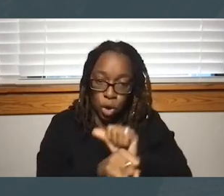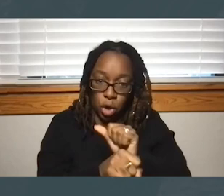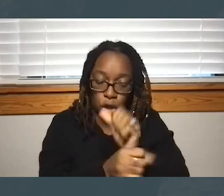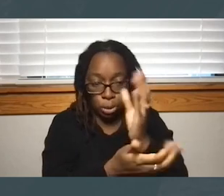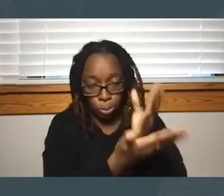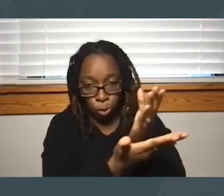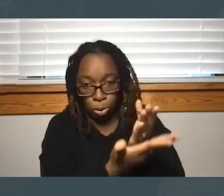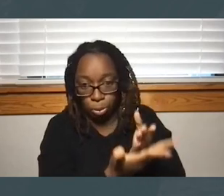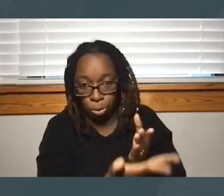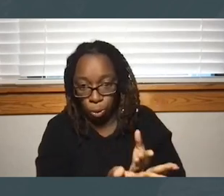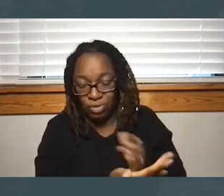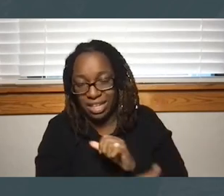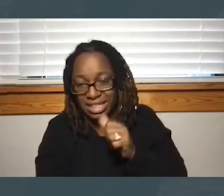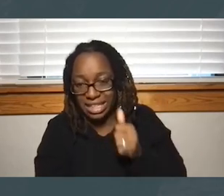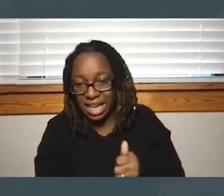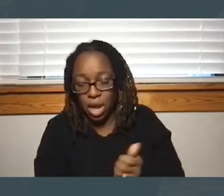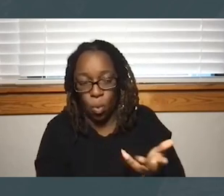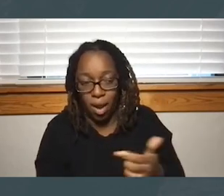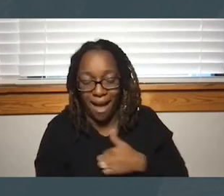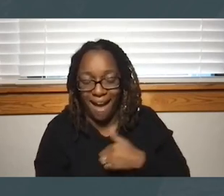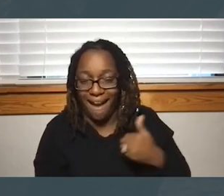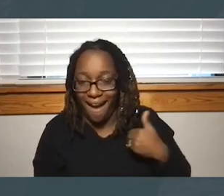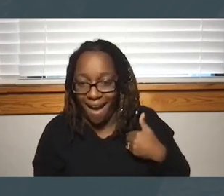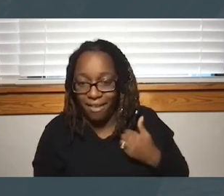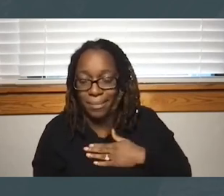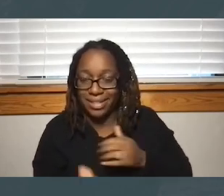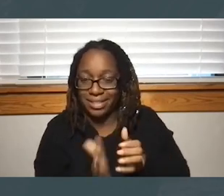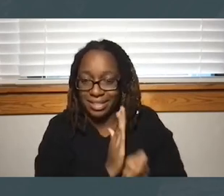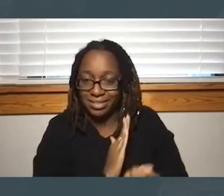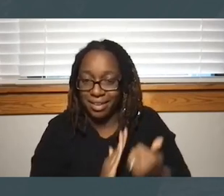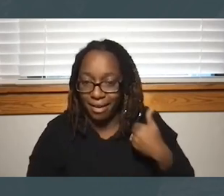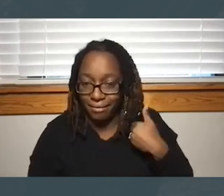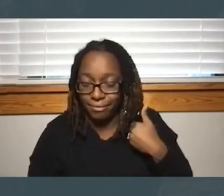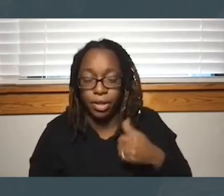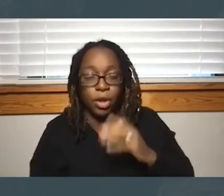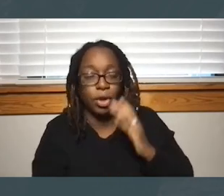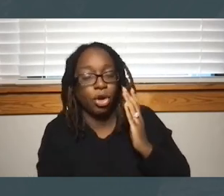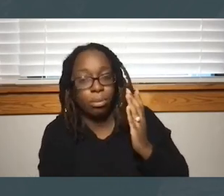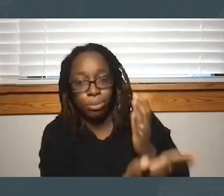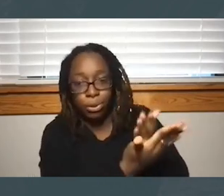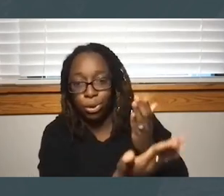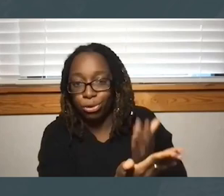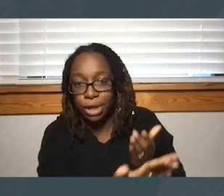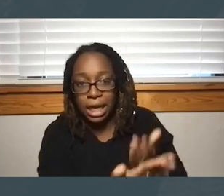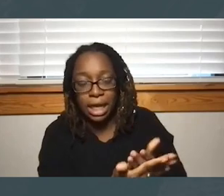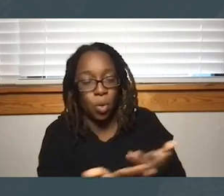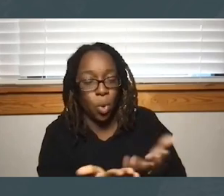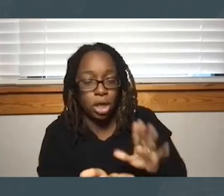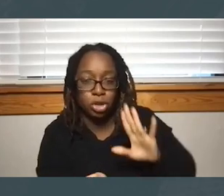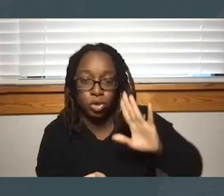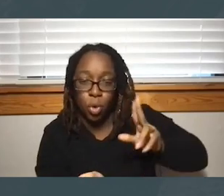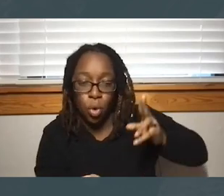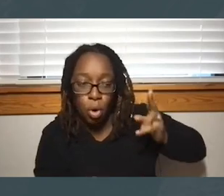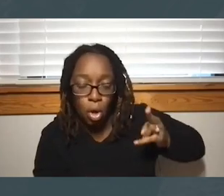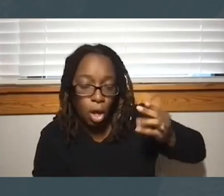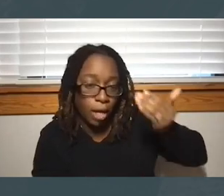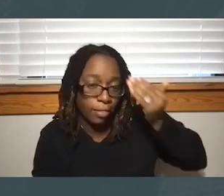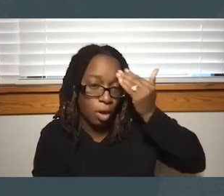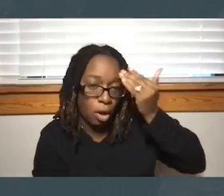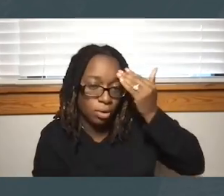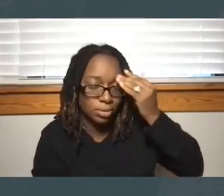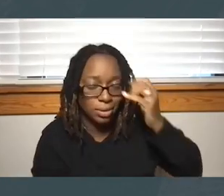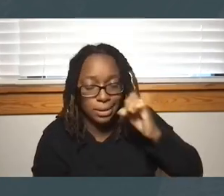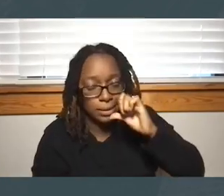the given, you know, proving and establishing what have been the constitutive conditions for the emergence